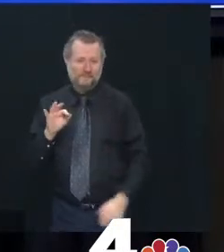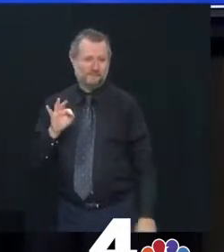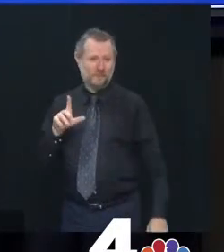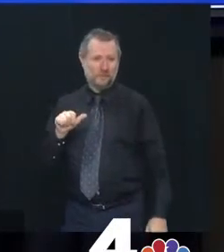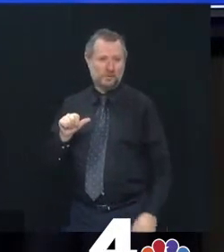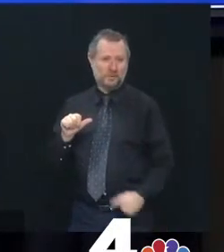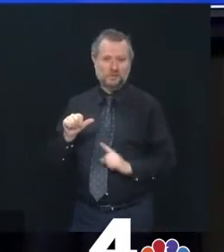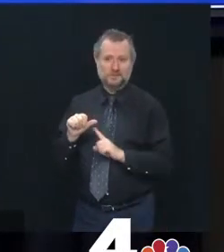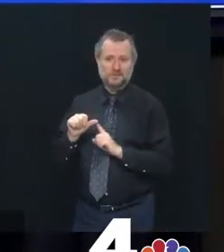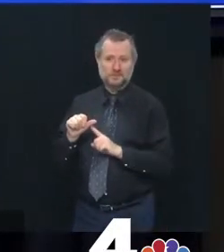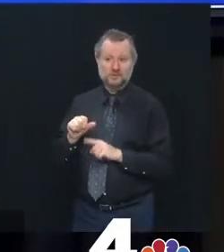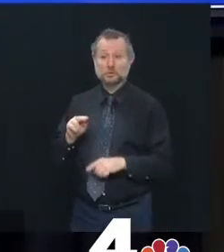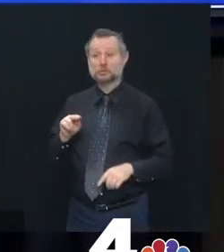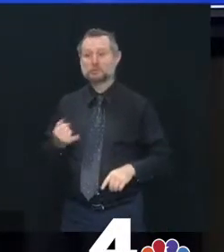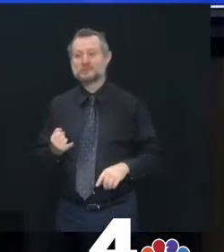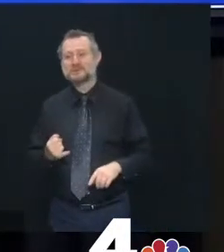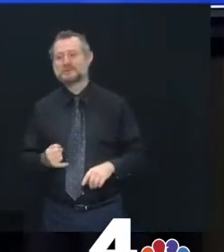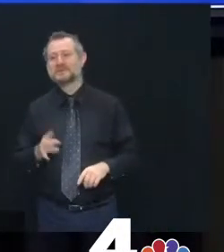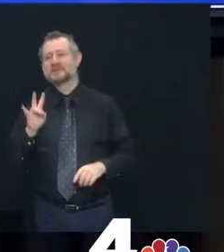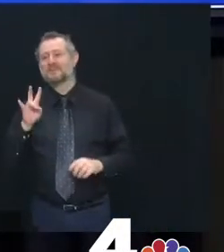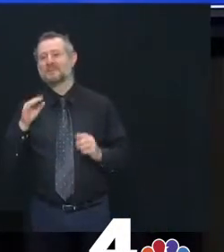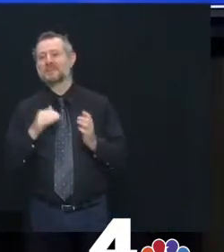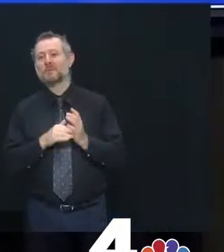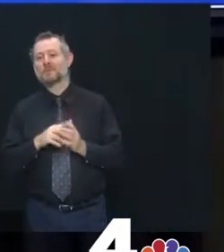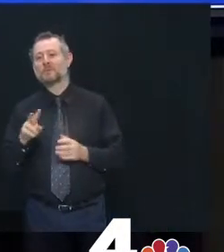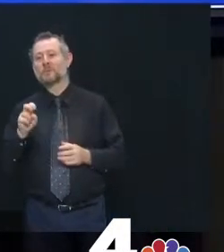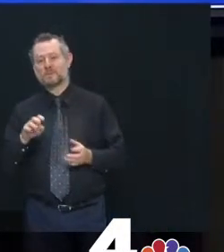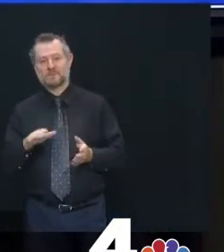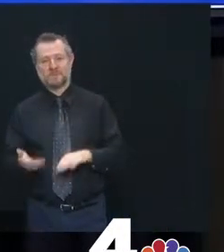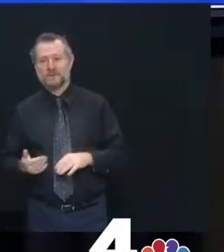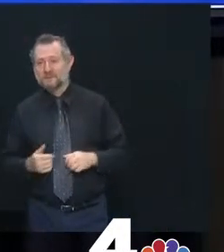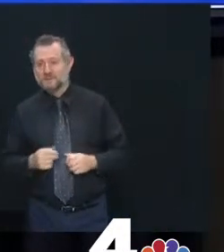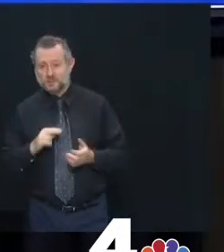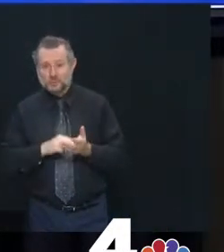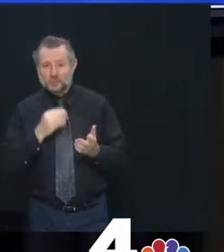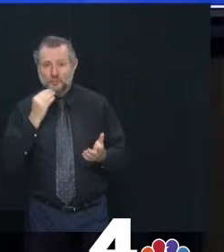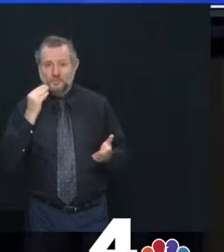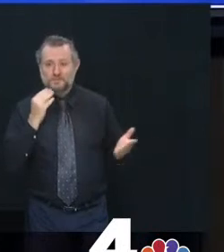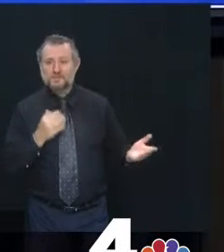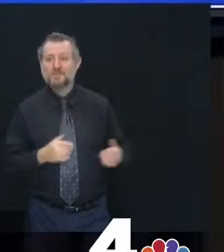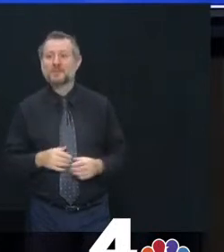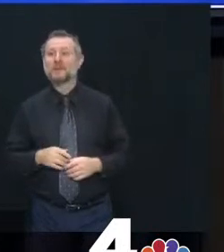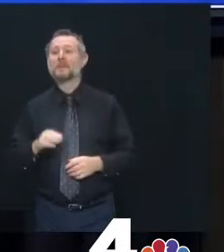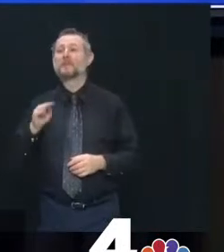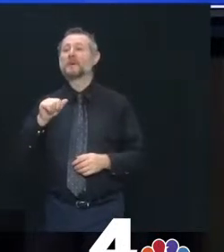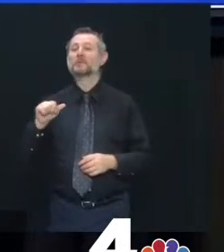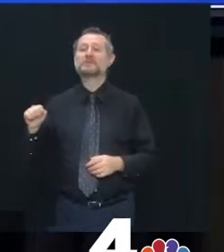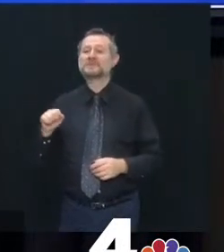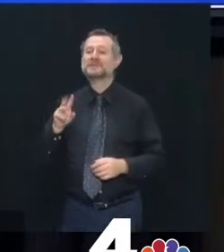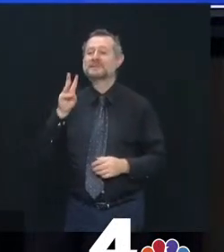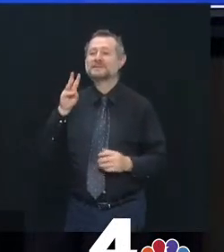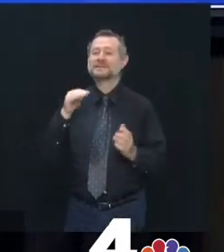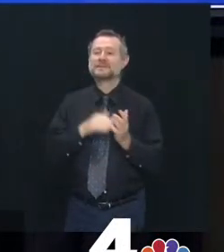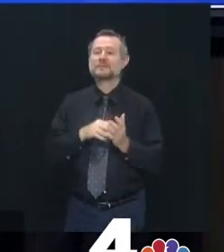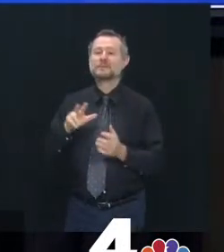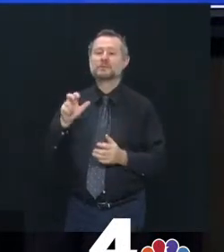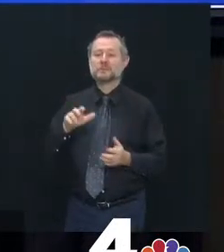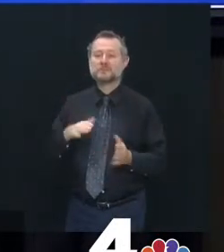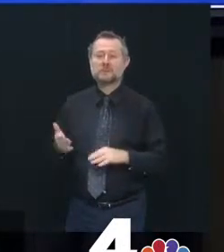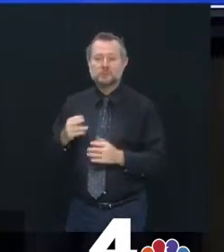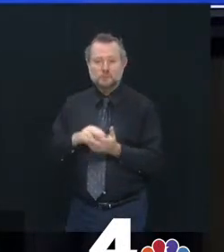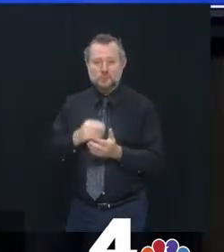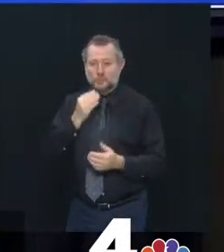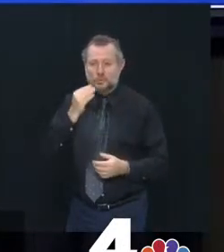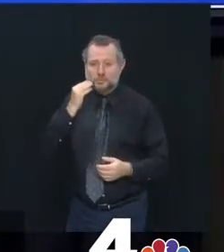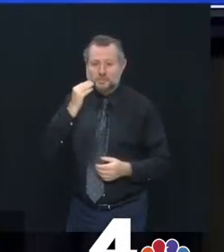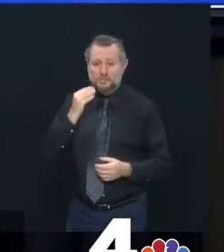over 7,200 nursing home deaths. You look in Massachusetts, it's over 6,300 nursing home deaths. This is not a unique New York